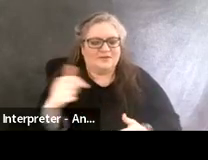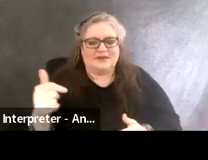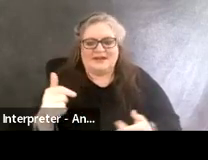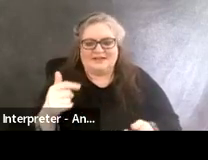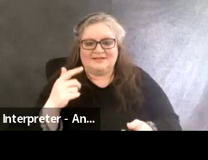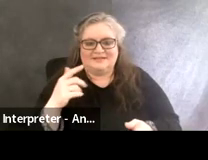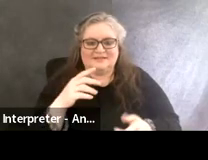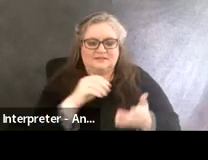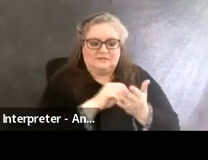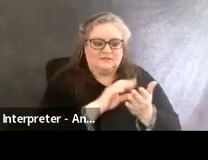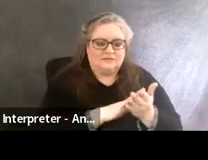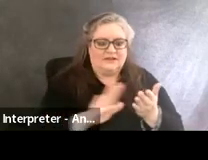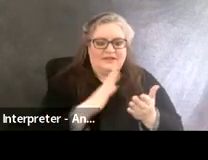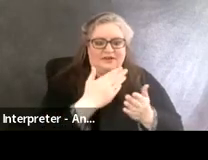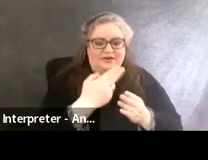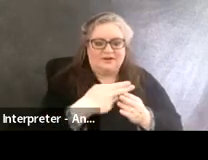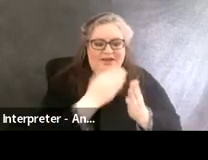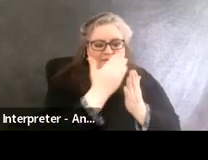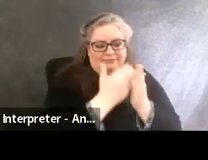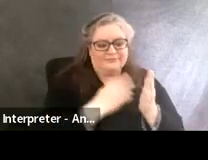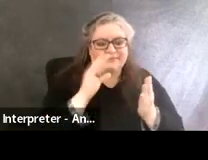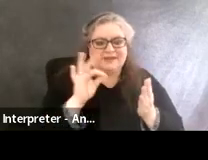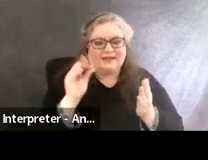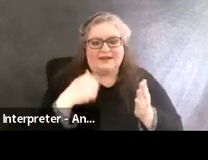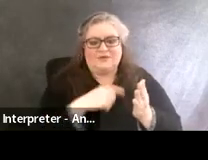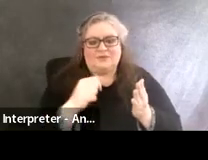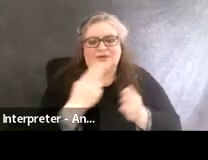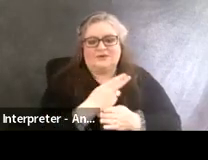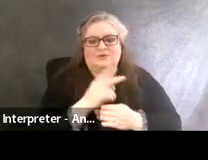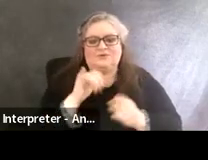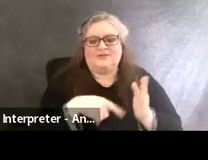of those 990s that we could use. Mm-hmm.